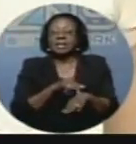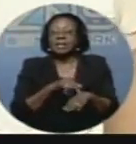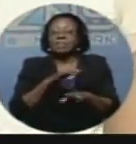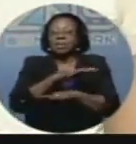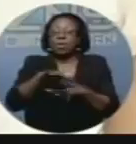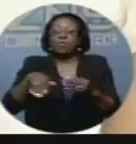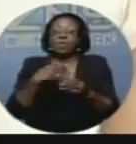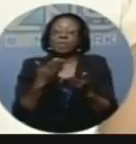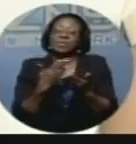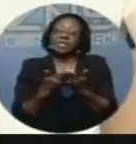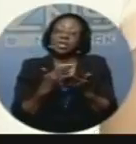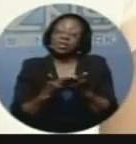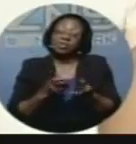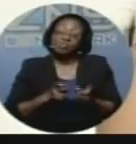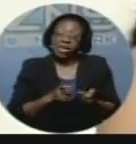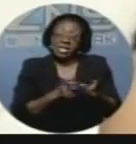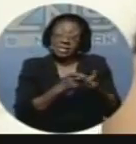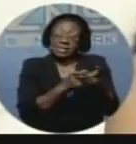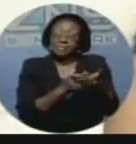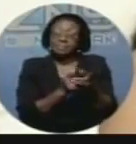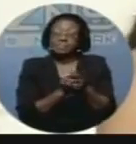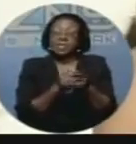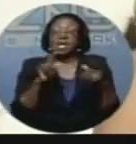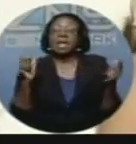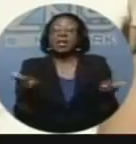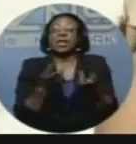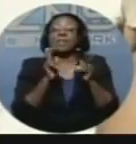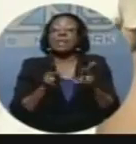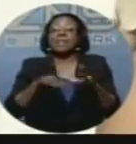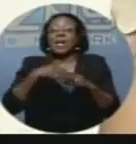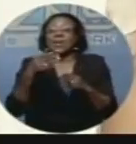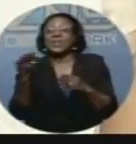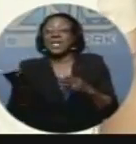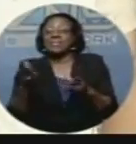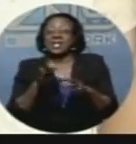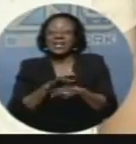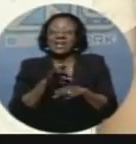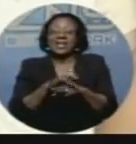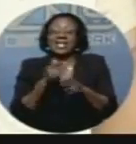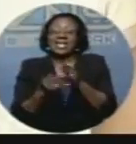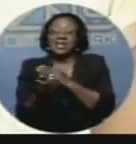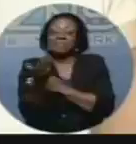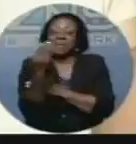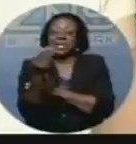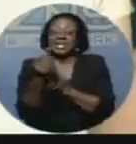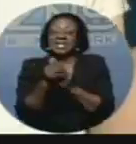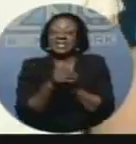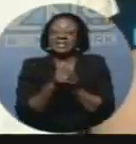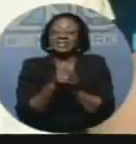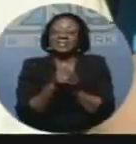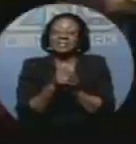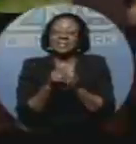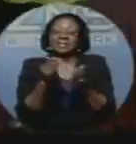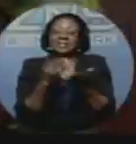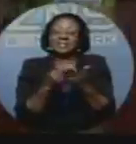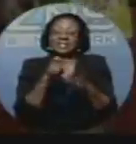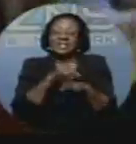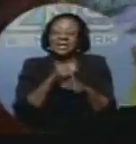overall it was a good race. A lot of people out there, being early in the morning, definitely a good